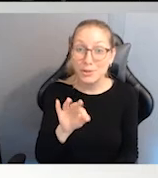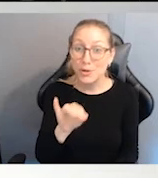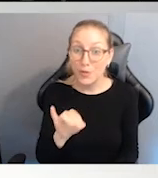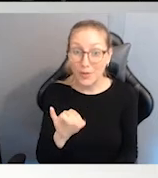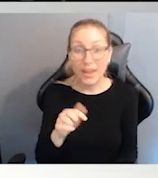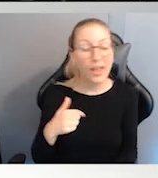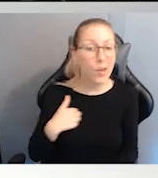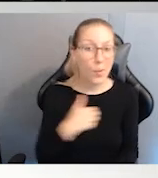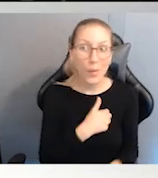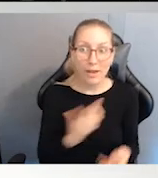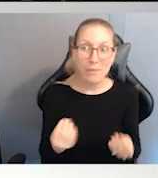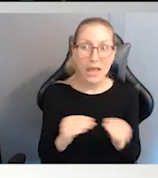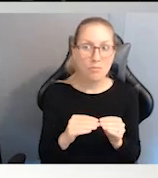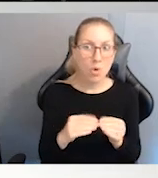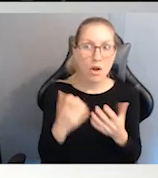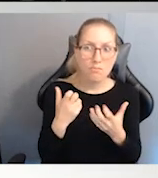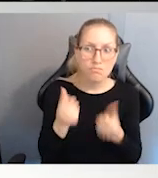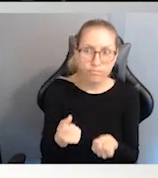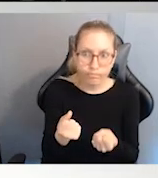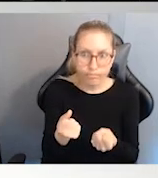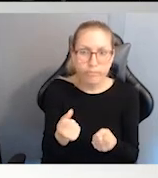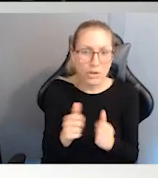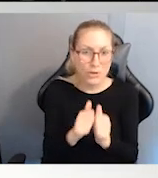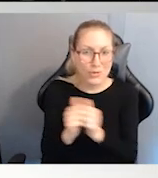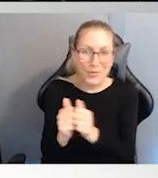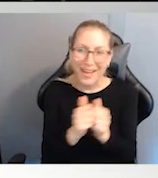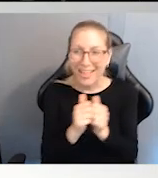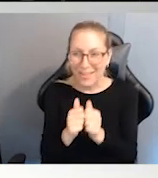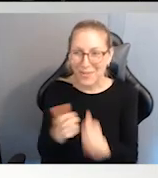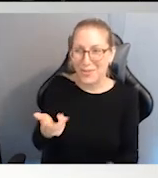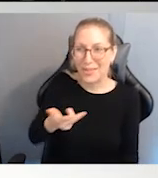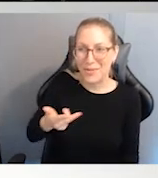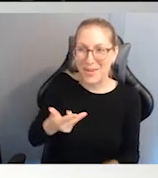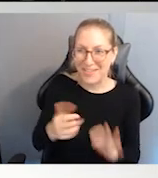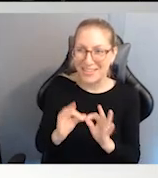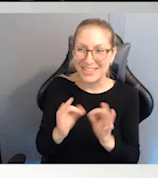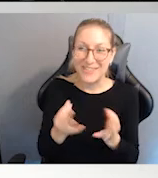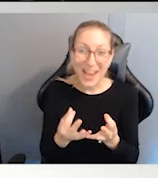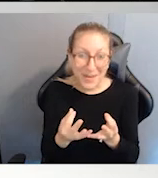been stronger together with our Sufi family.